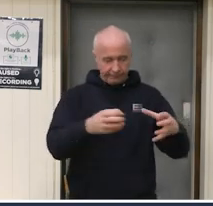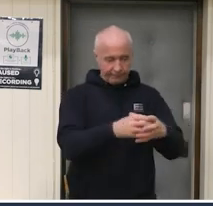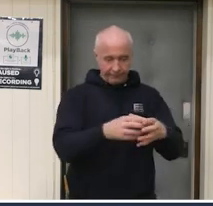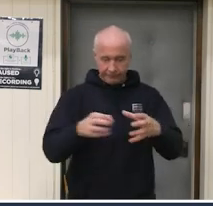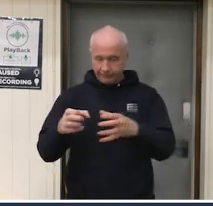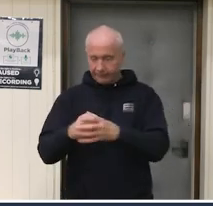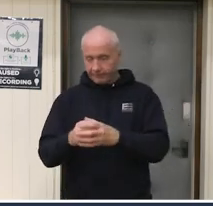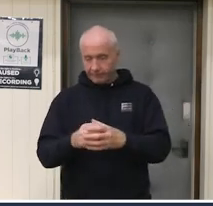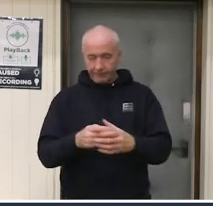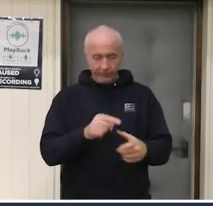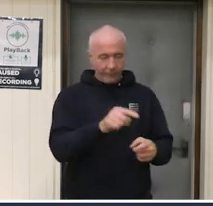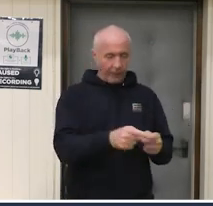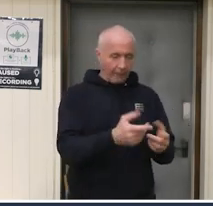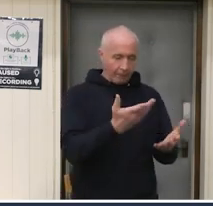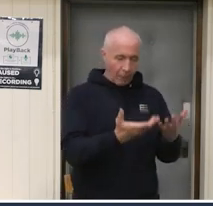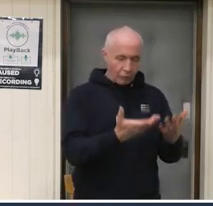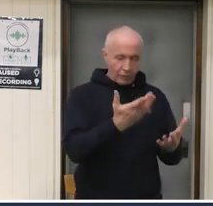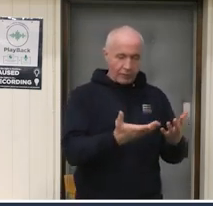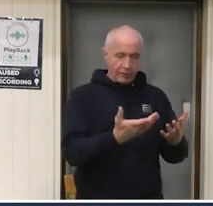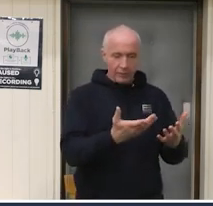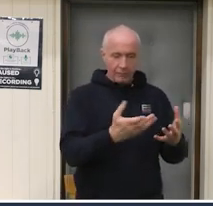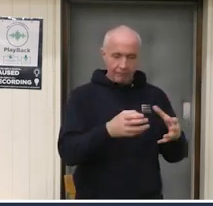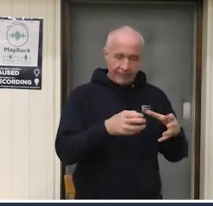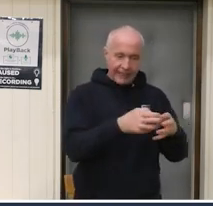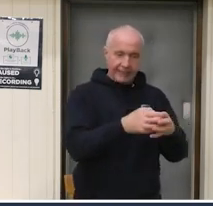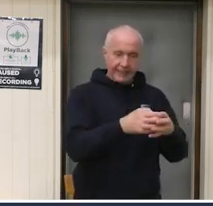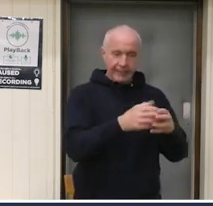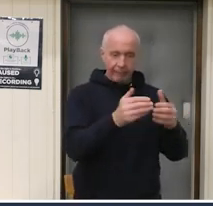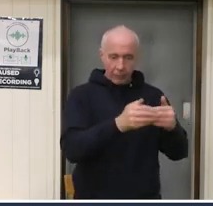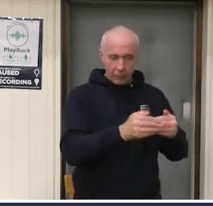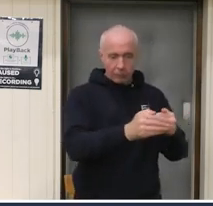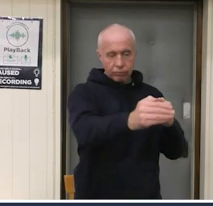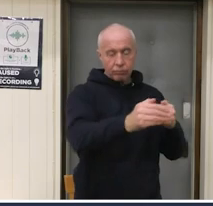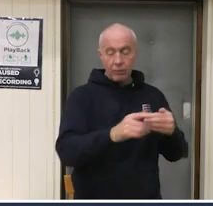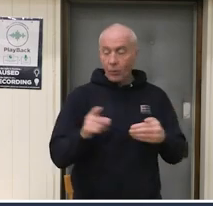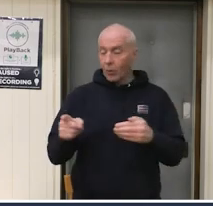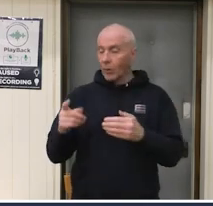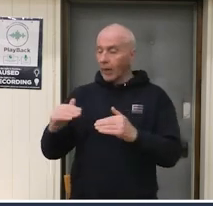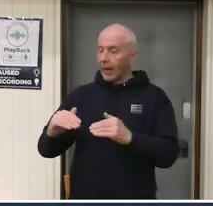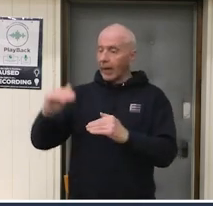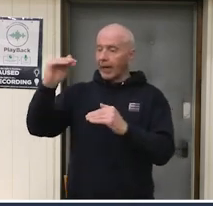moderate density of particles for a long time or high density of particles for a very short time.